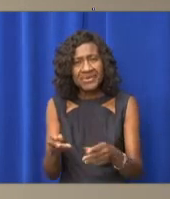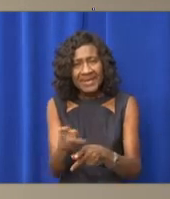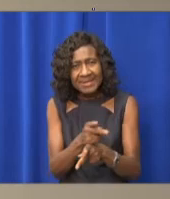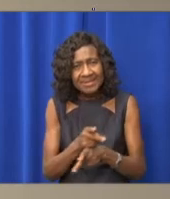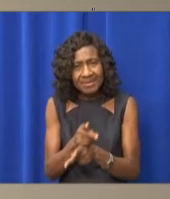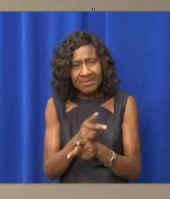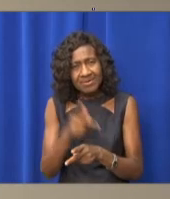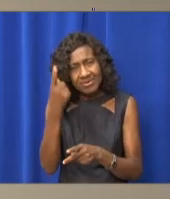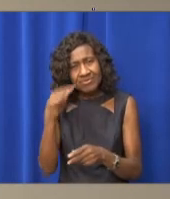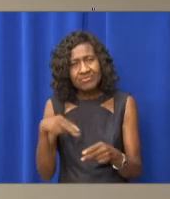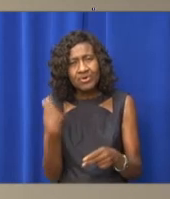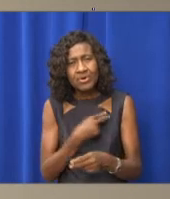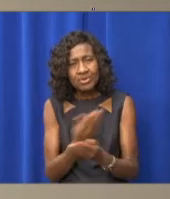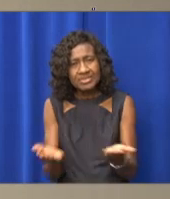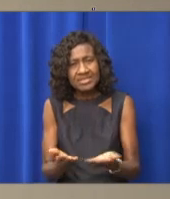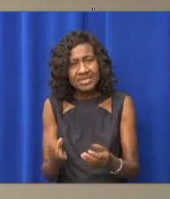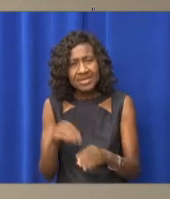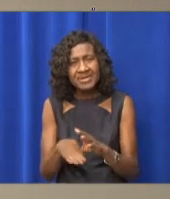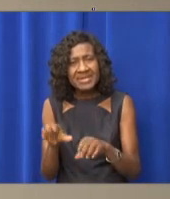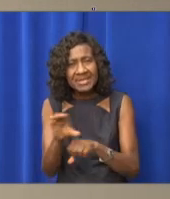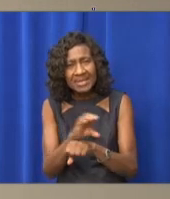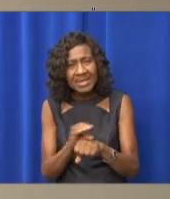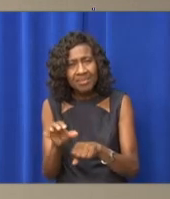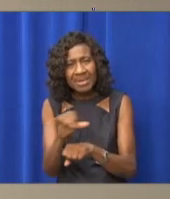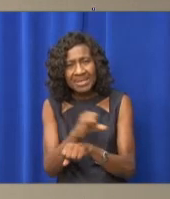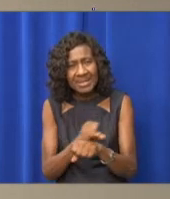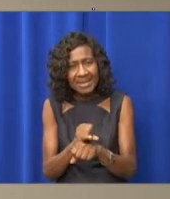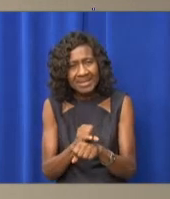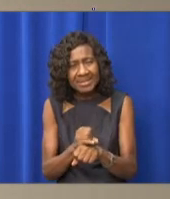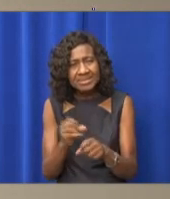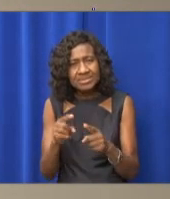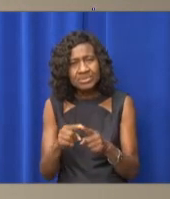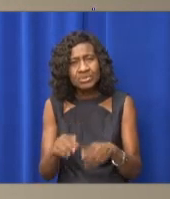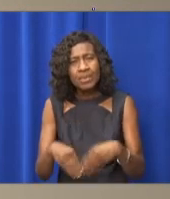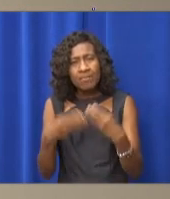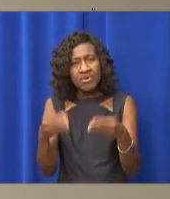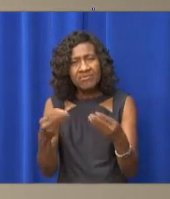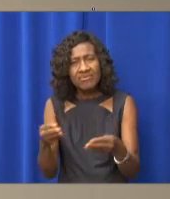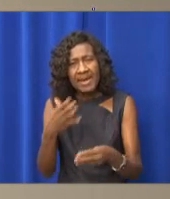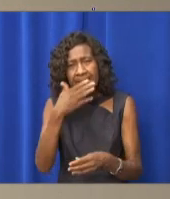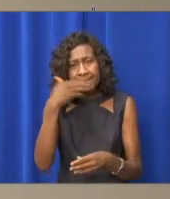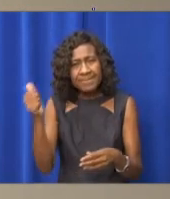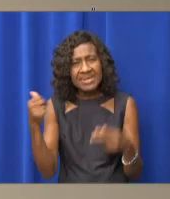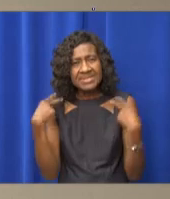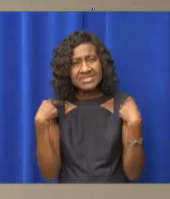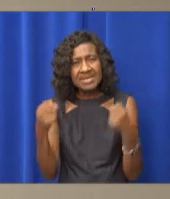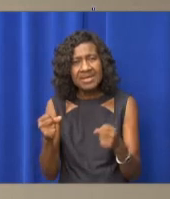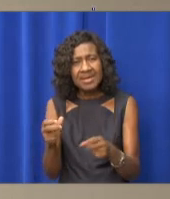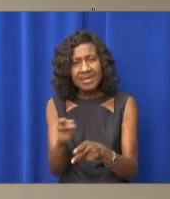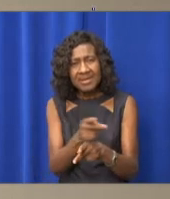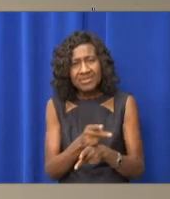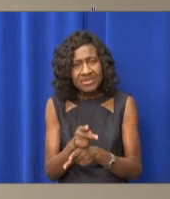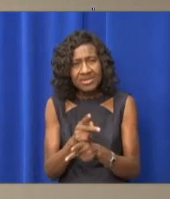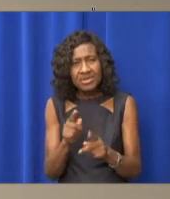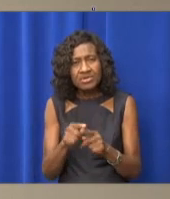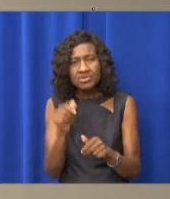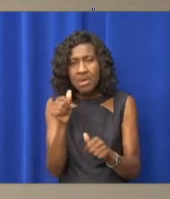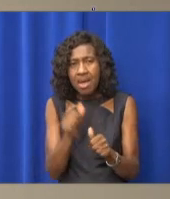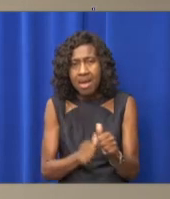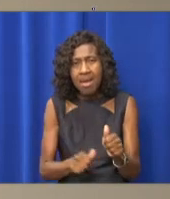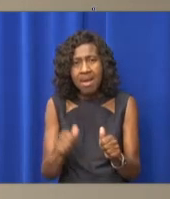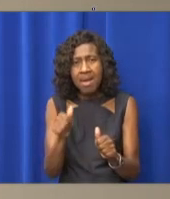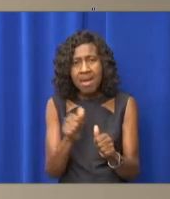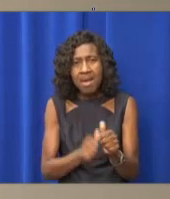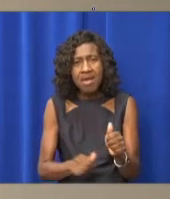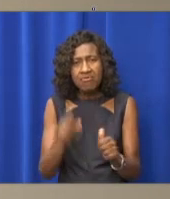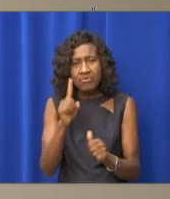Islands, with one shared objective: to provide the best health care to every single person on these islands. All